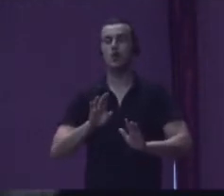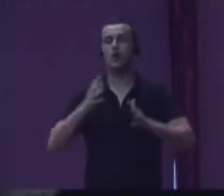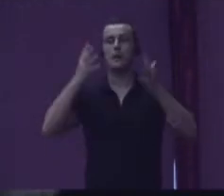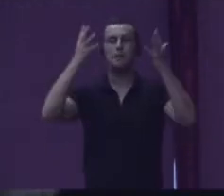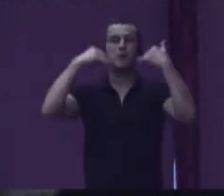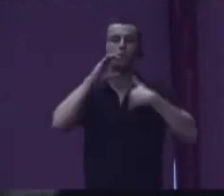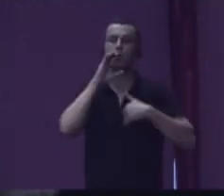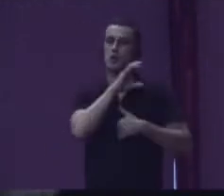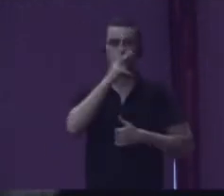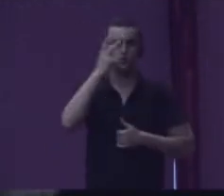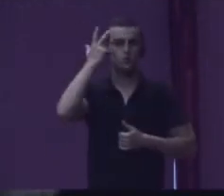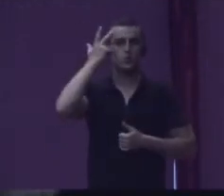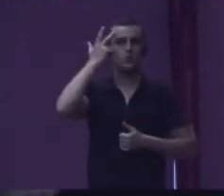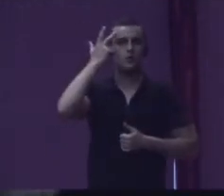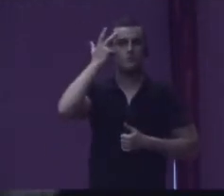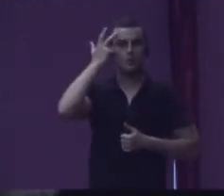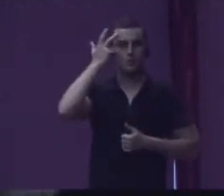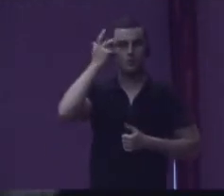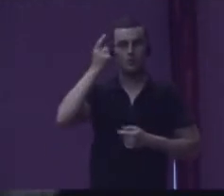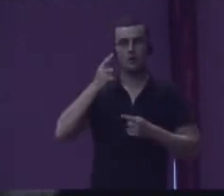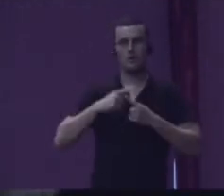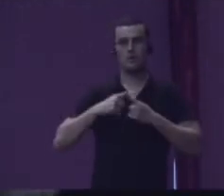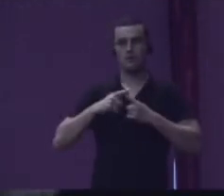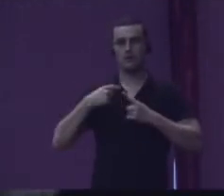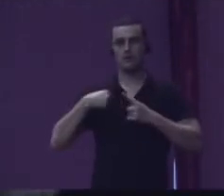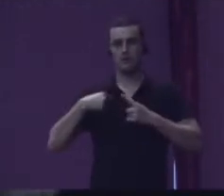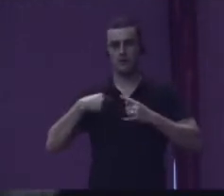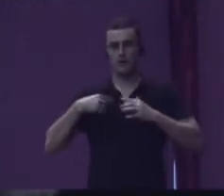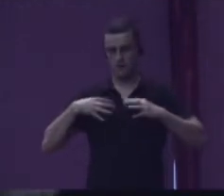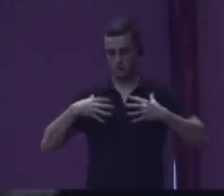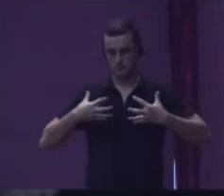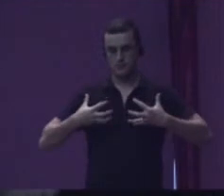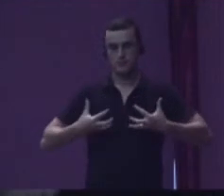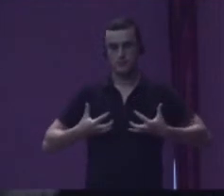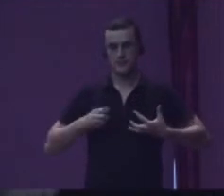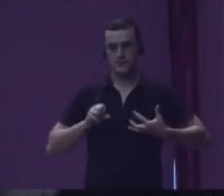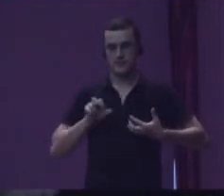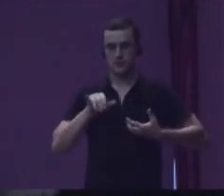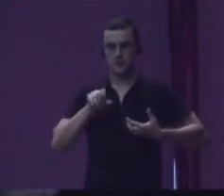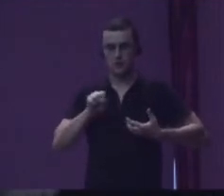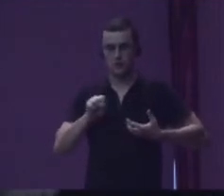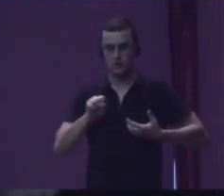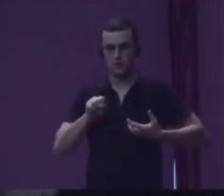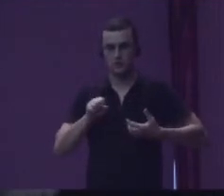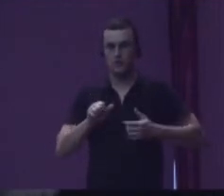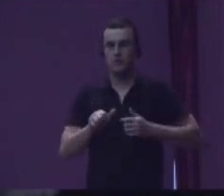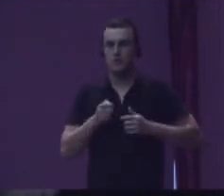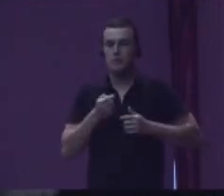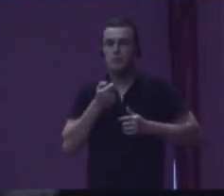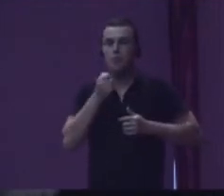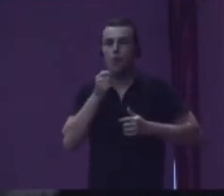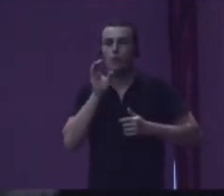the breasts to heat the milk. One of the basic